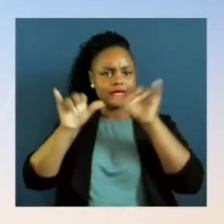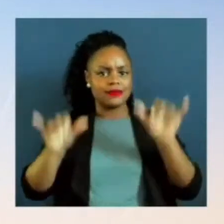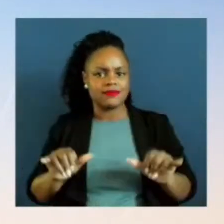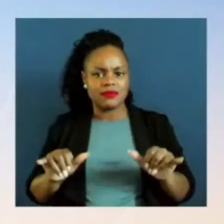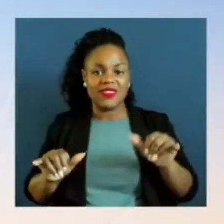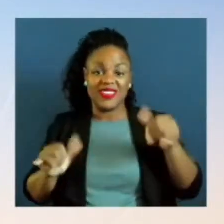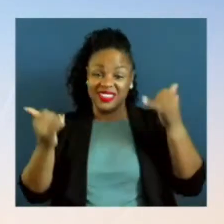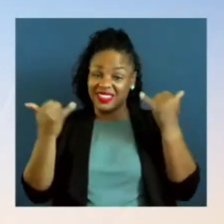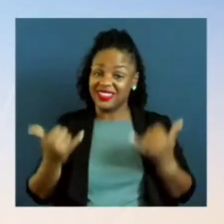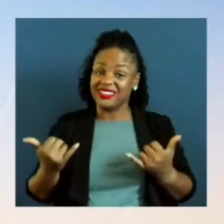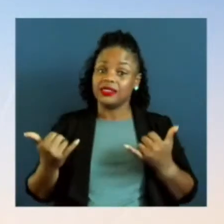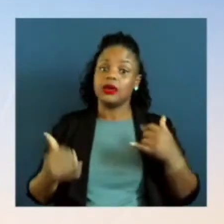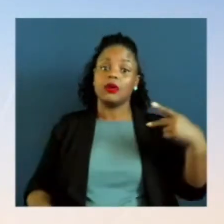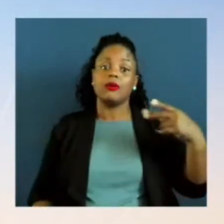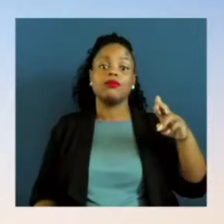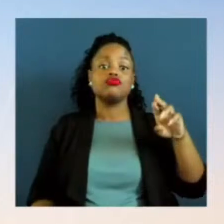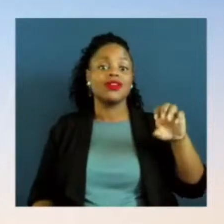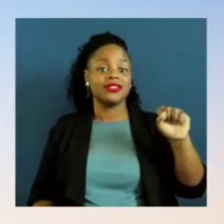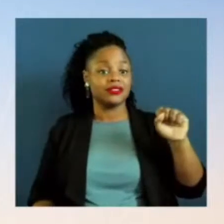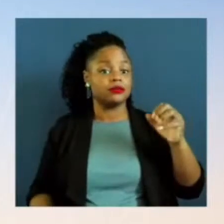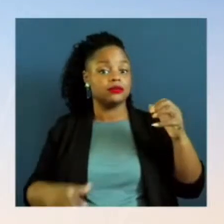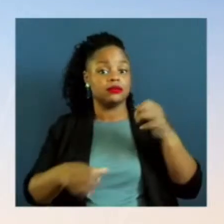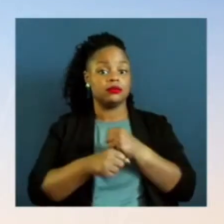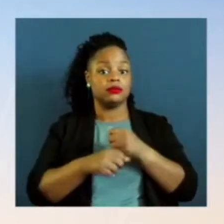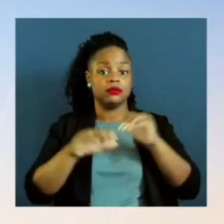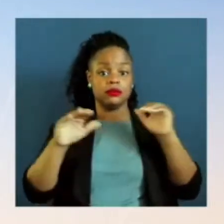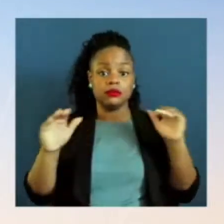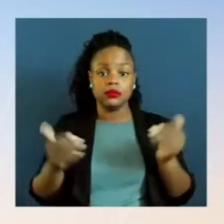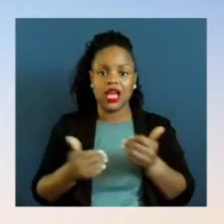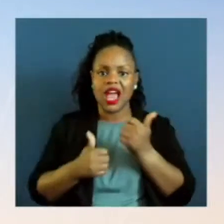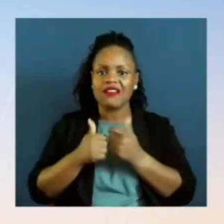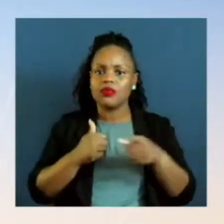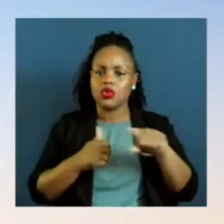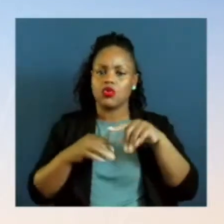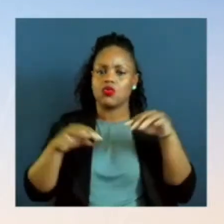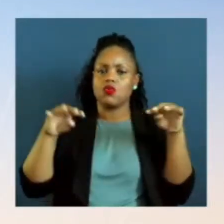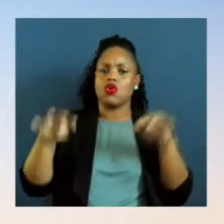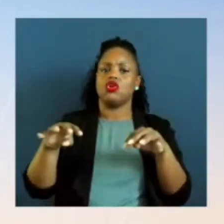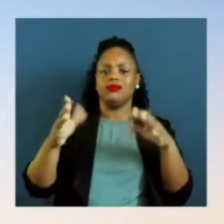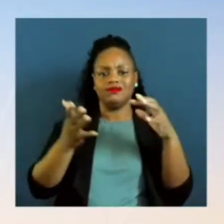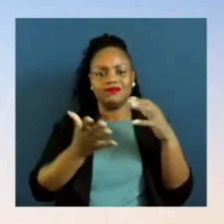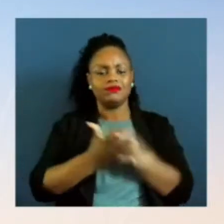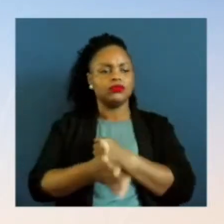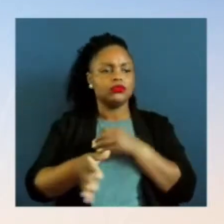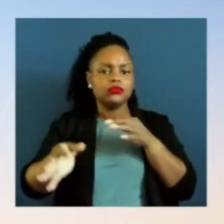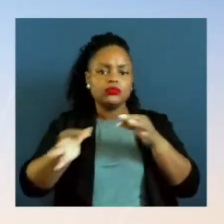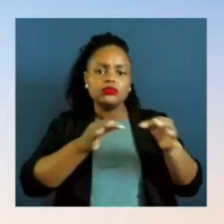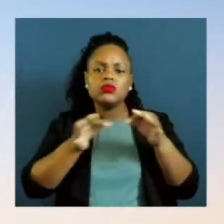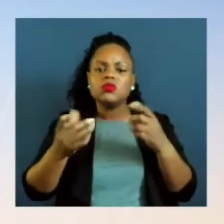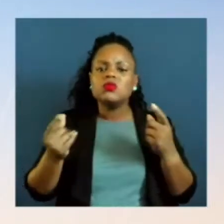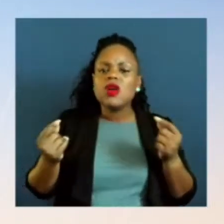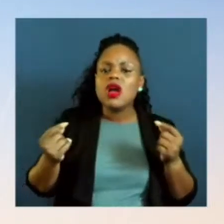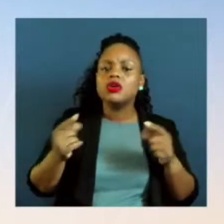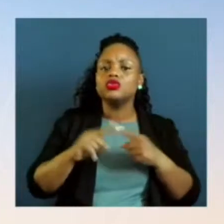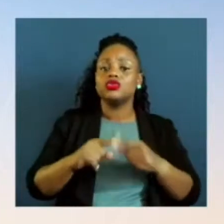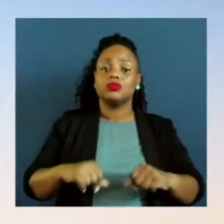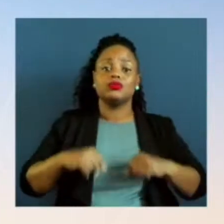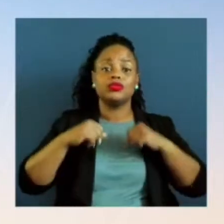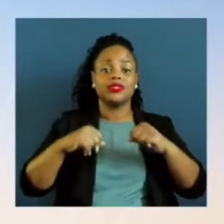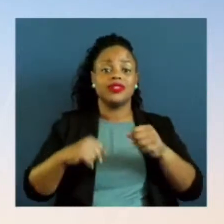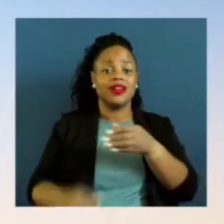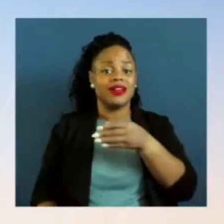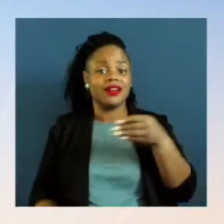to ask organizations to do the steps they need to do to be safe online, even as the government focuses on its efforts. And you've heard our